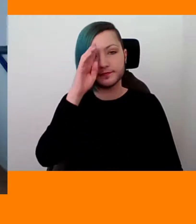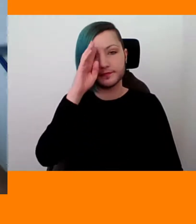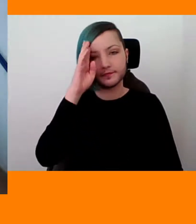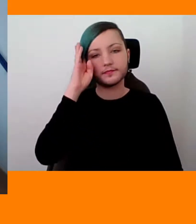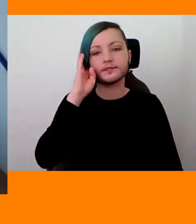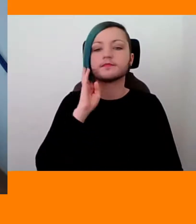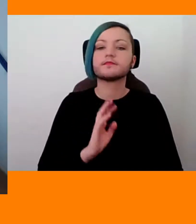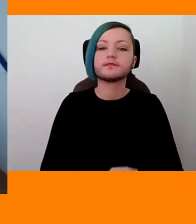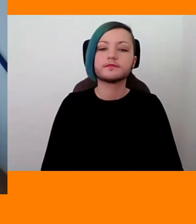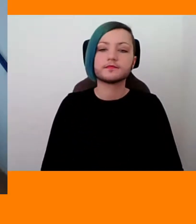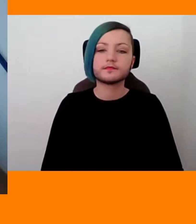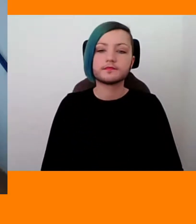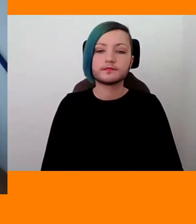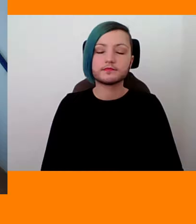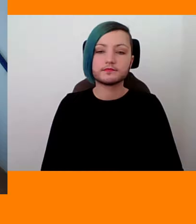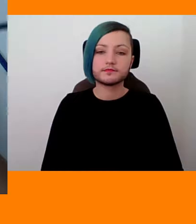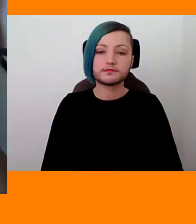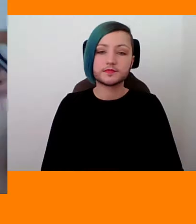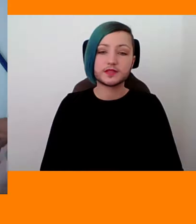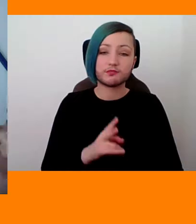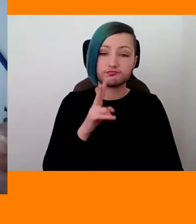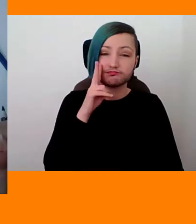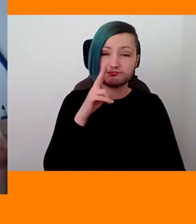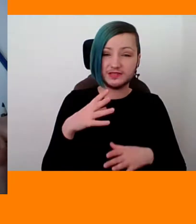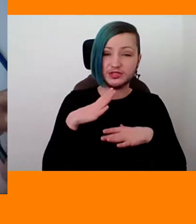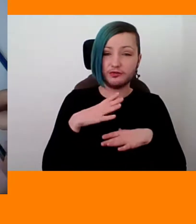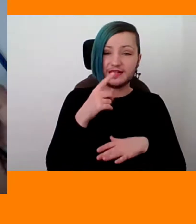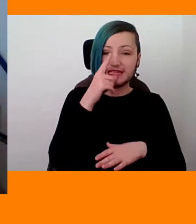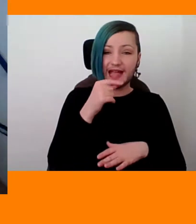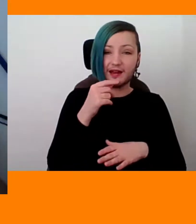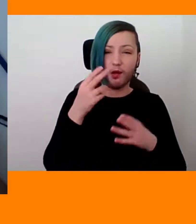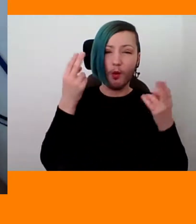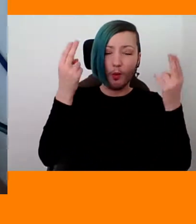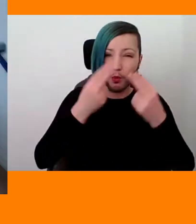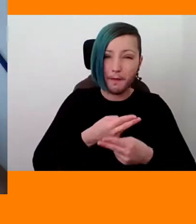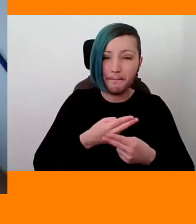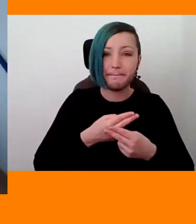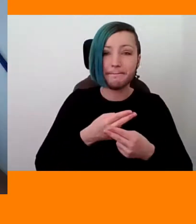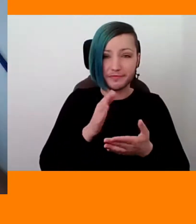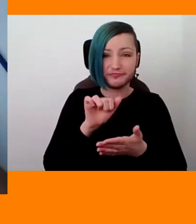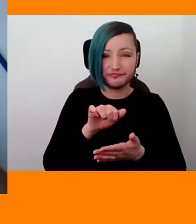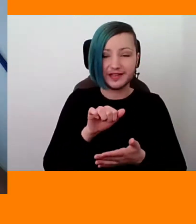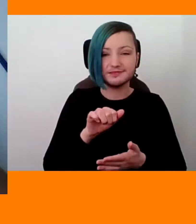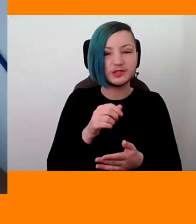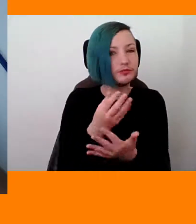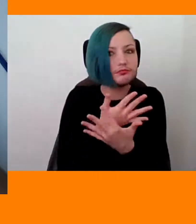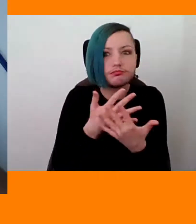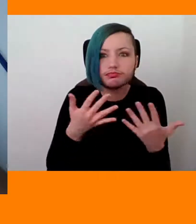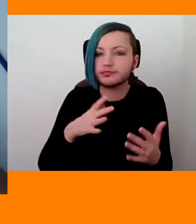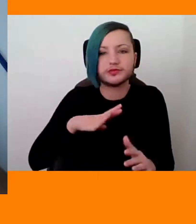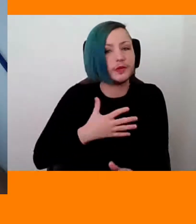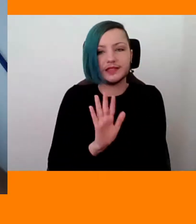and you can probably see there already how much darker that looks. You don't need too much.